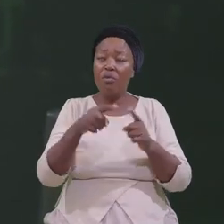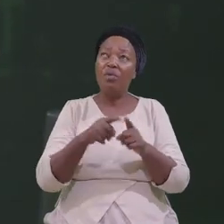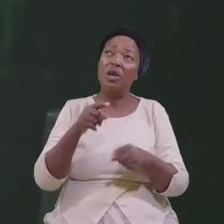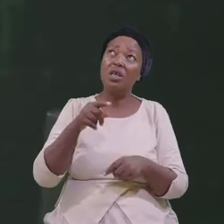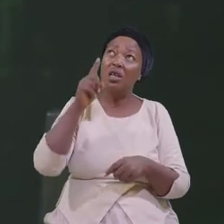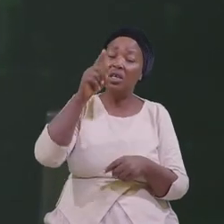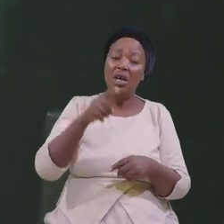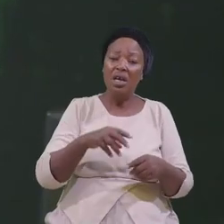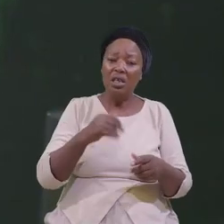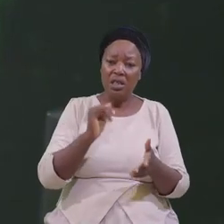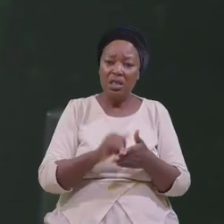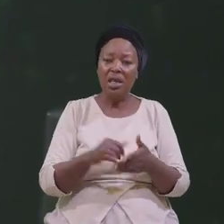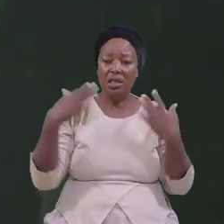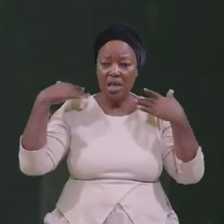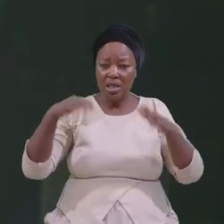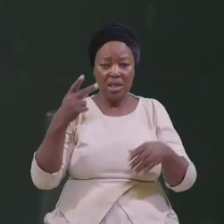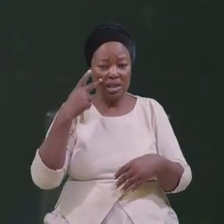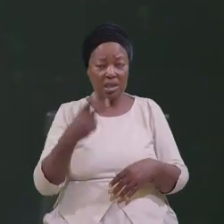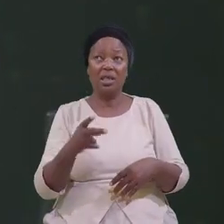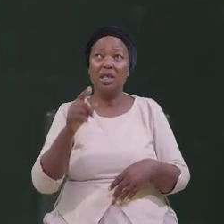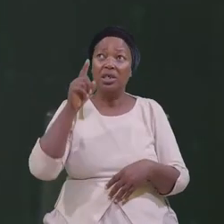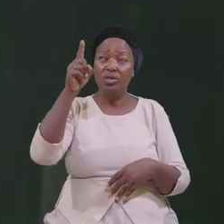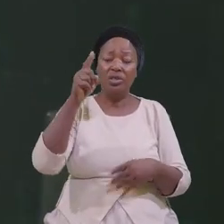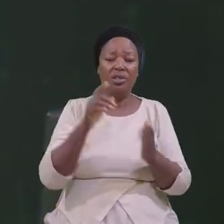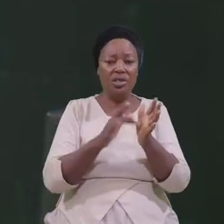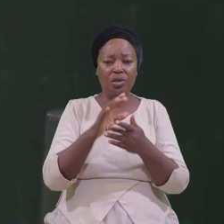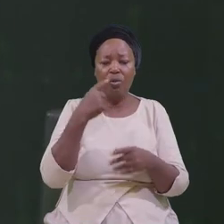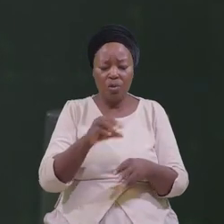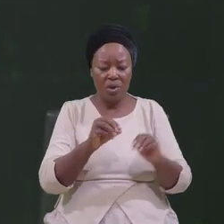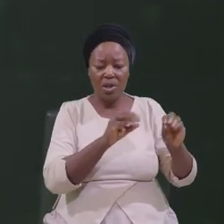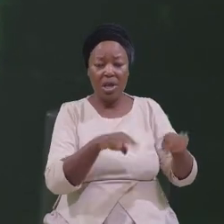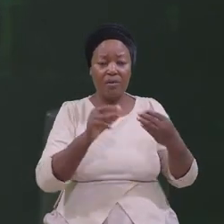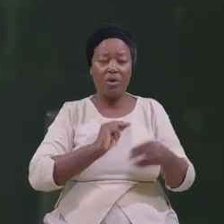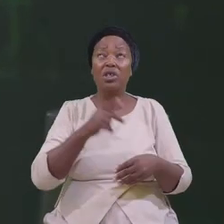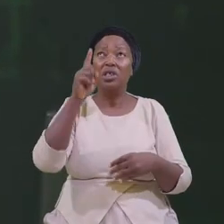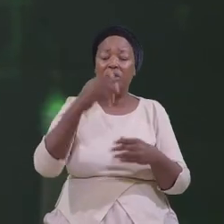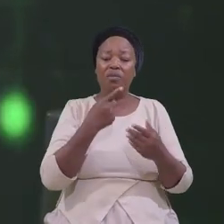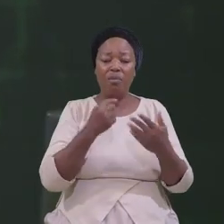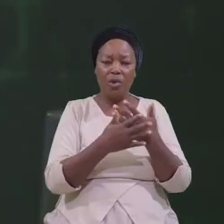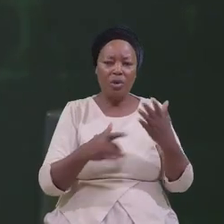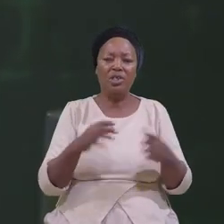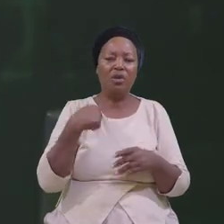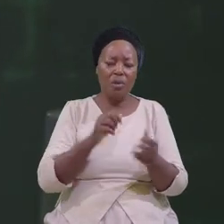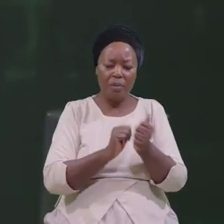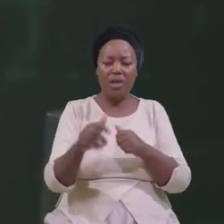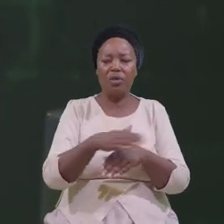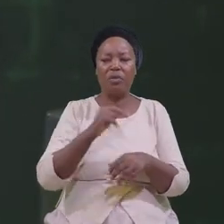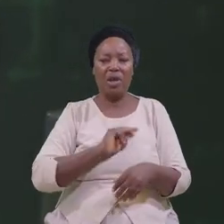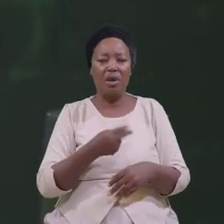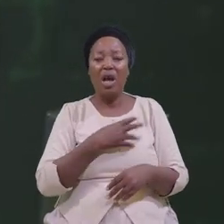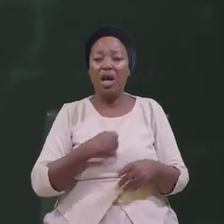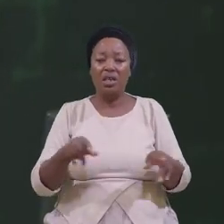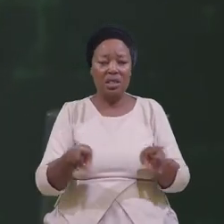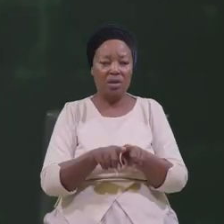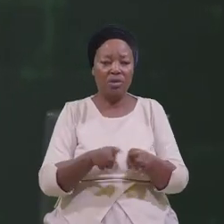him who shed his blood for us, with us, it will pass over us. And it says, even to the